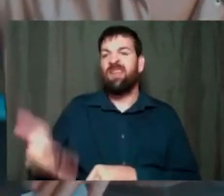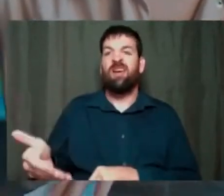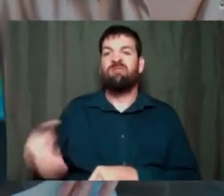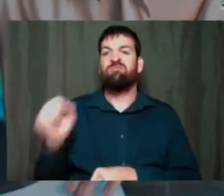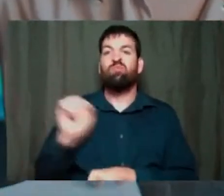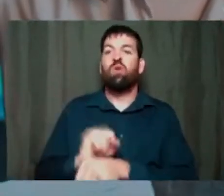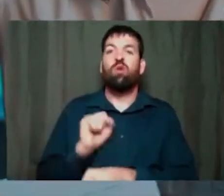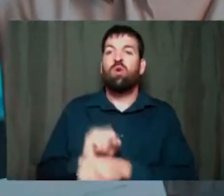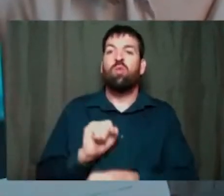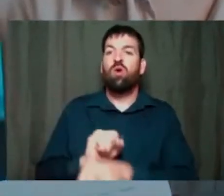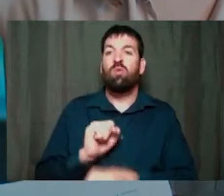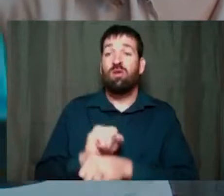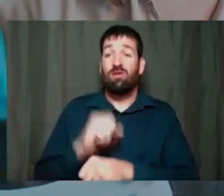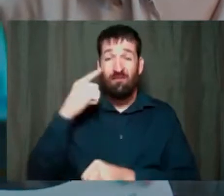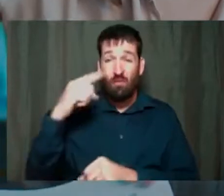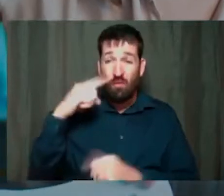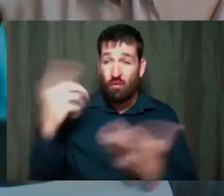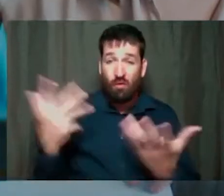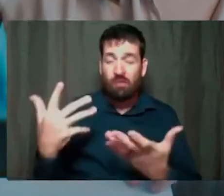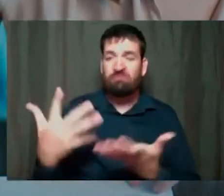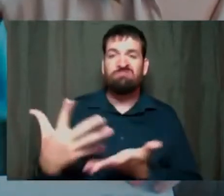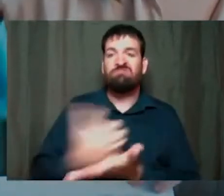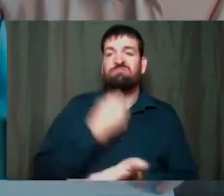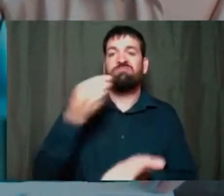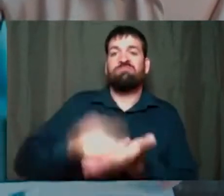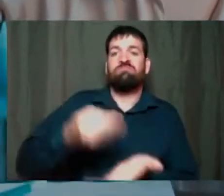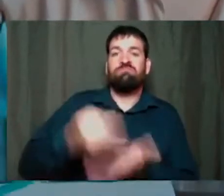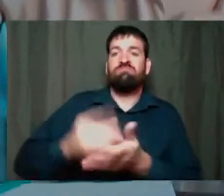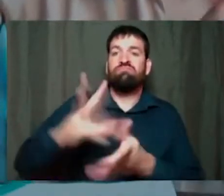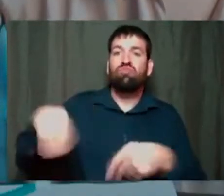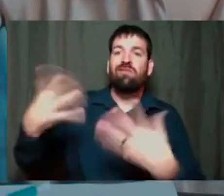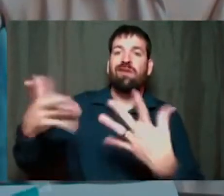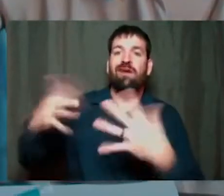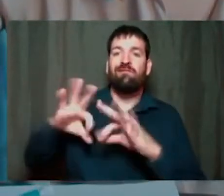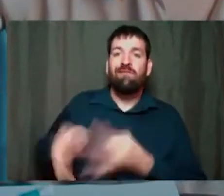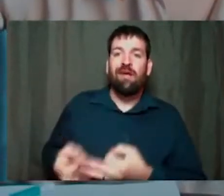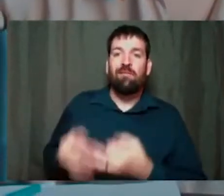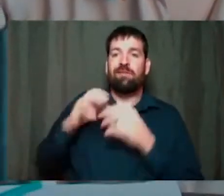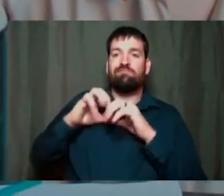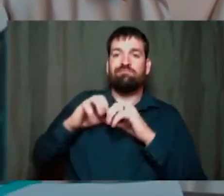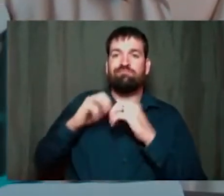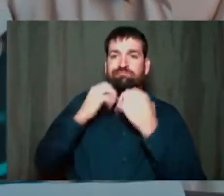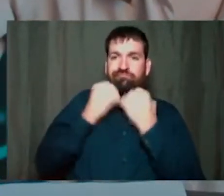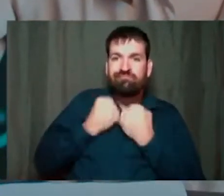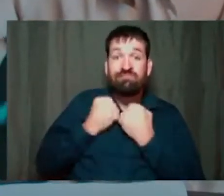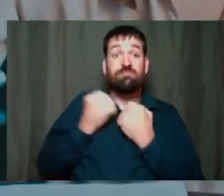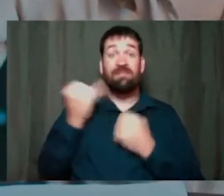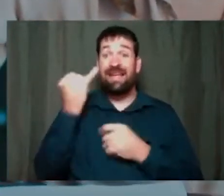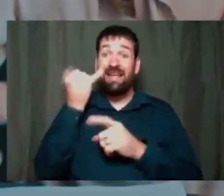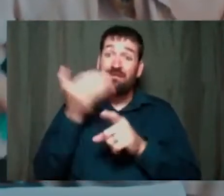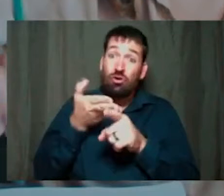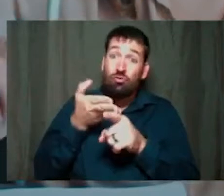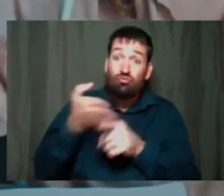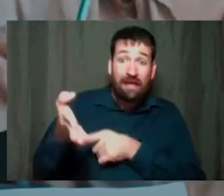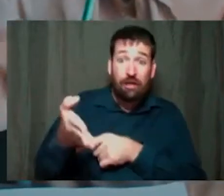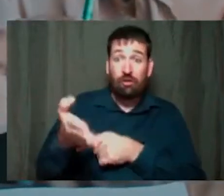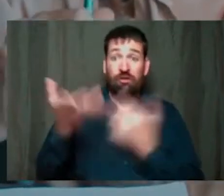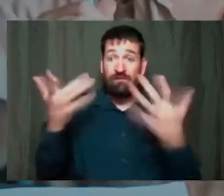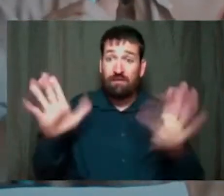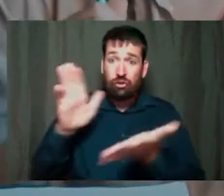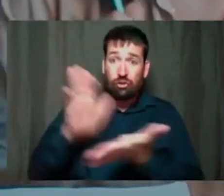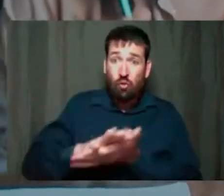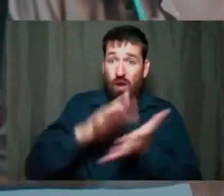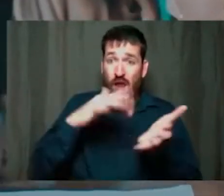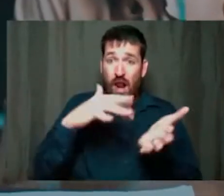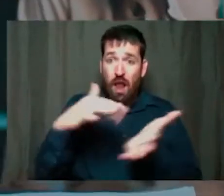for income. You're there to provide for yourself, loved ones, whatever it might be. If you're somebody who has like a career that you went to schooling for to get to, remind